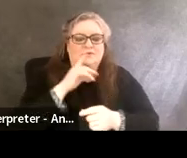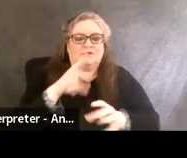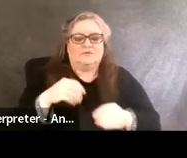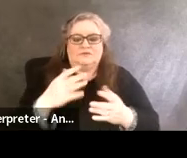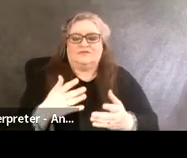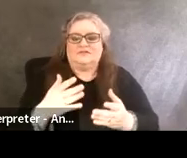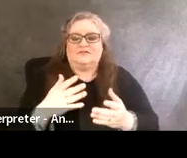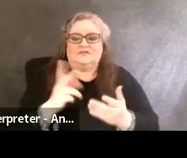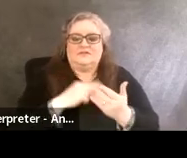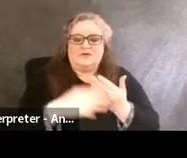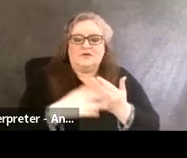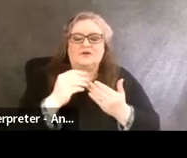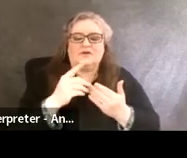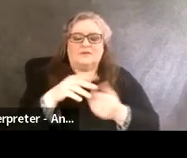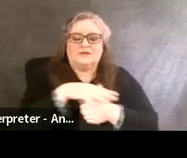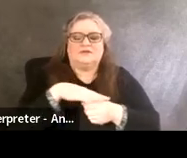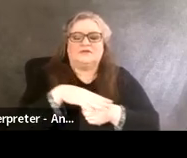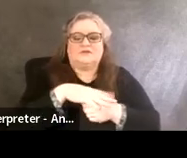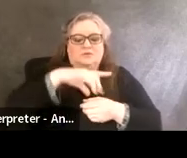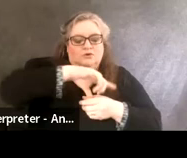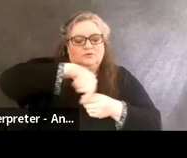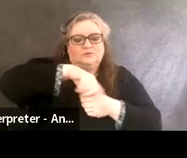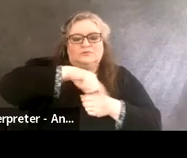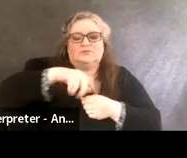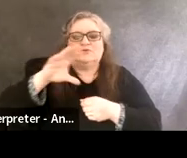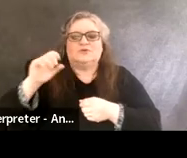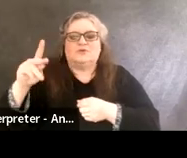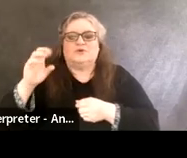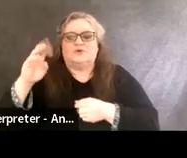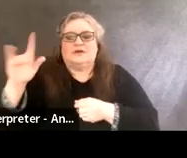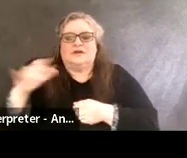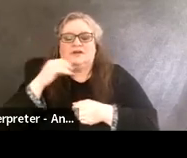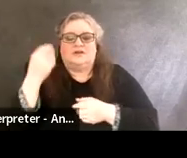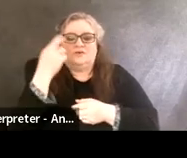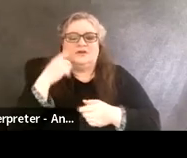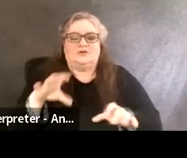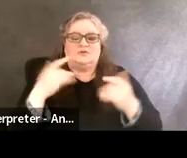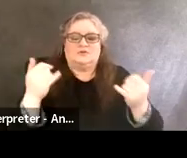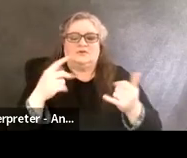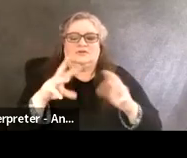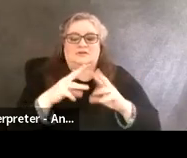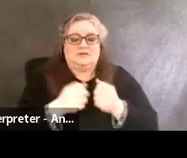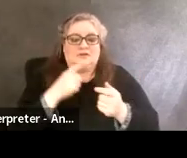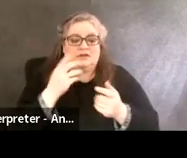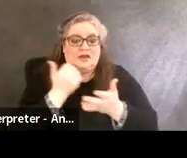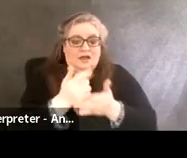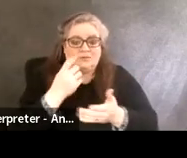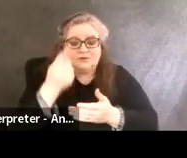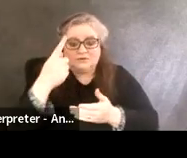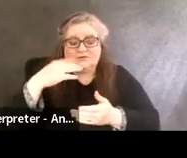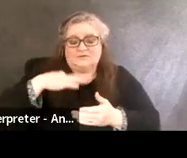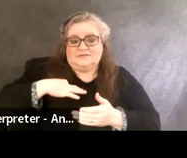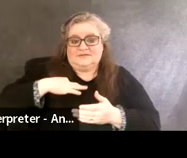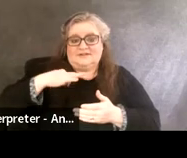providing programming in suburban Cook County. The reason we're doing this webinar today is to help you understand eligibility